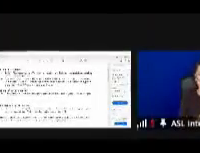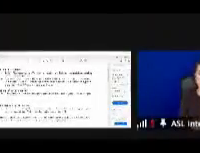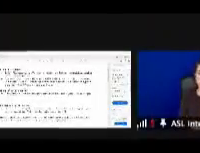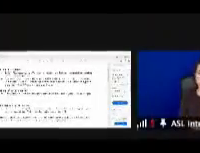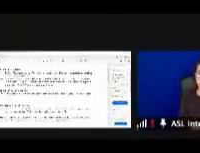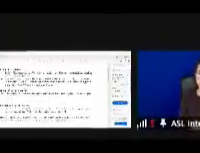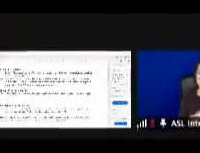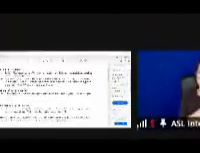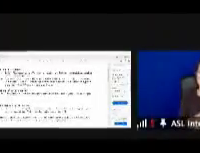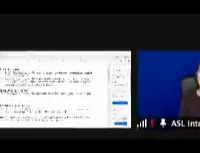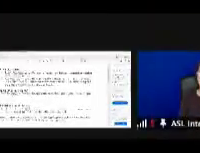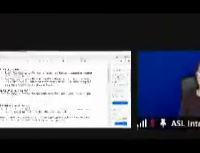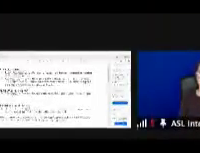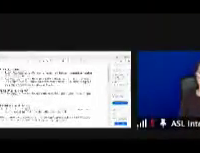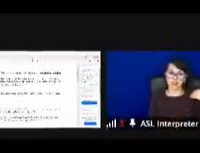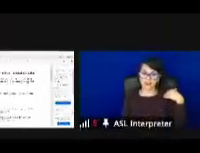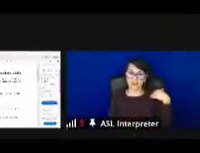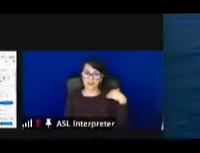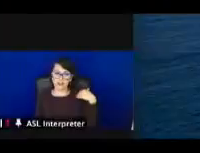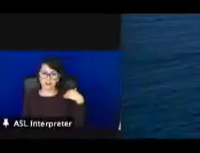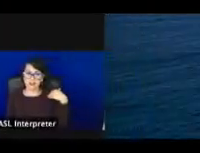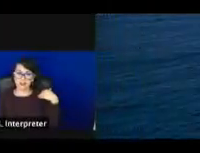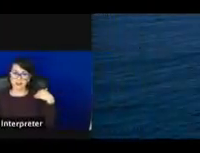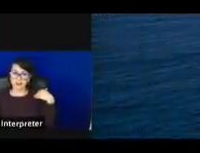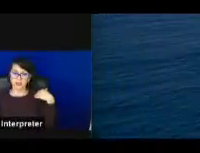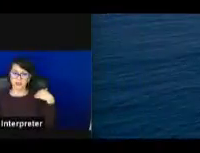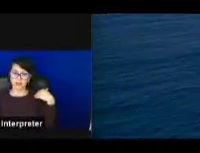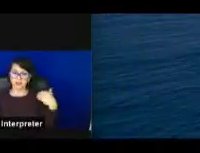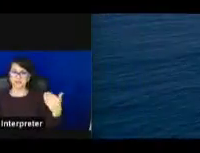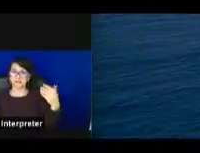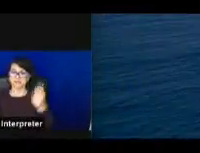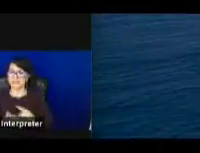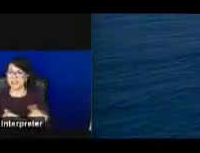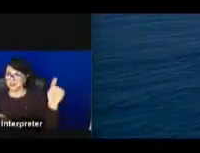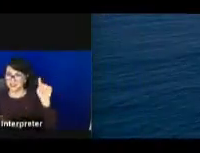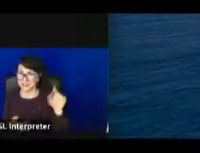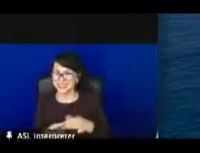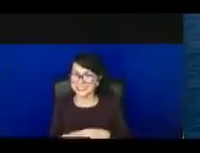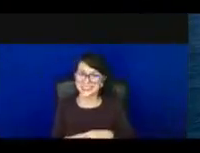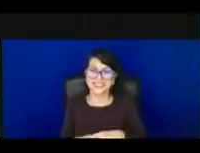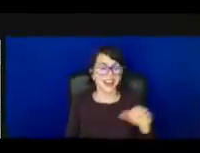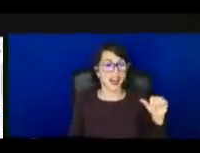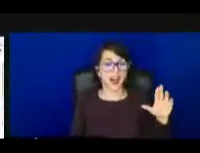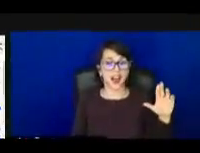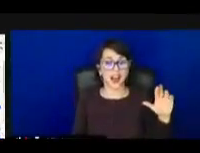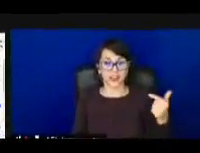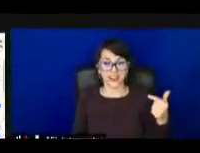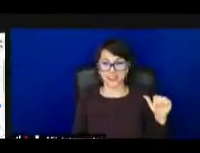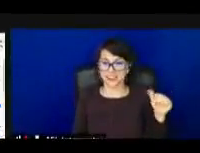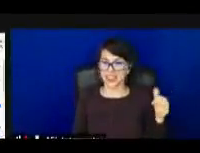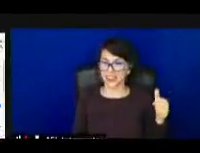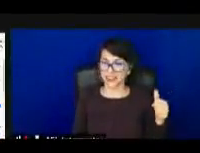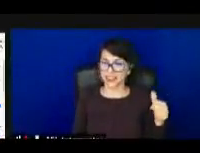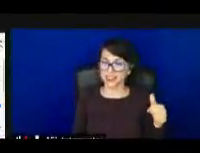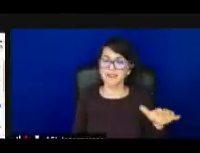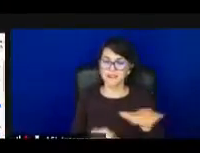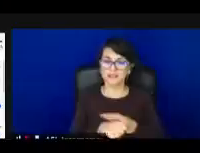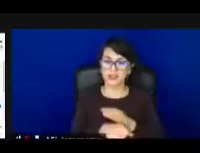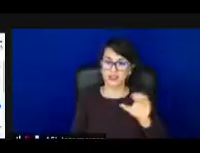last week. So as you can see, August 10th at the full CRC meeting,